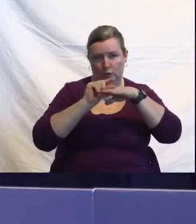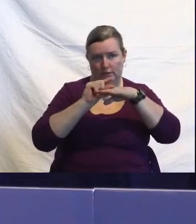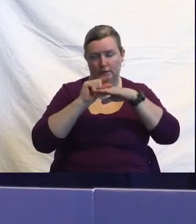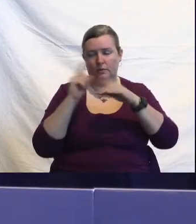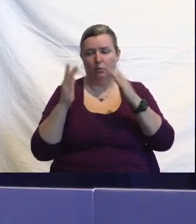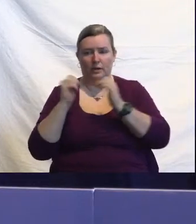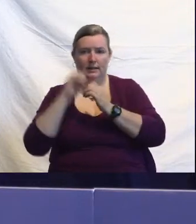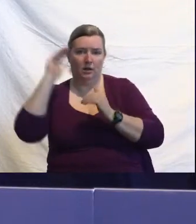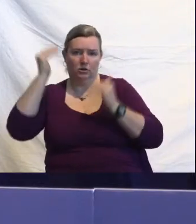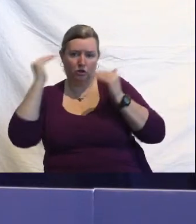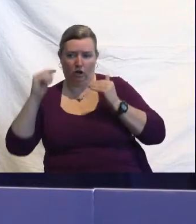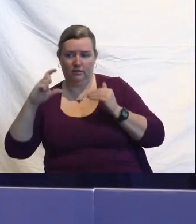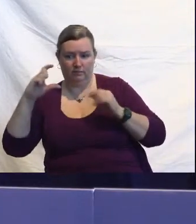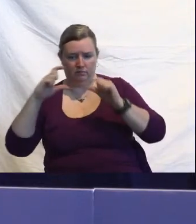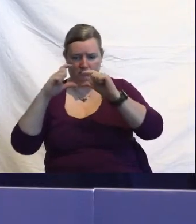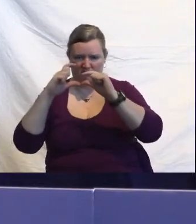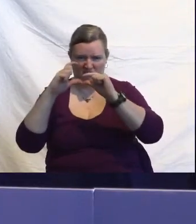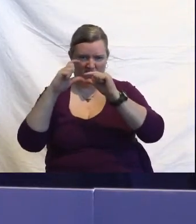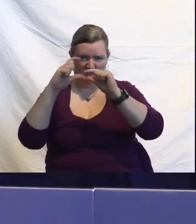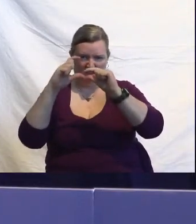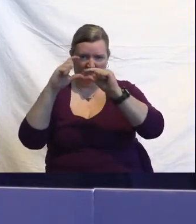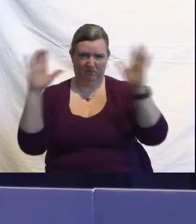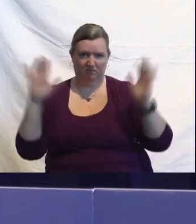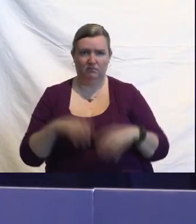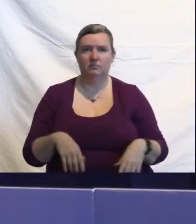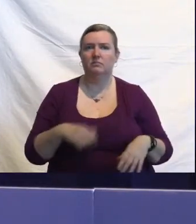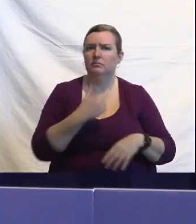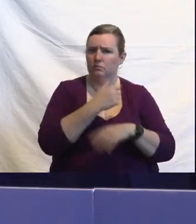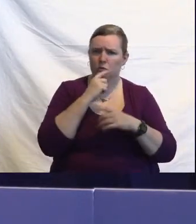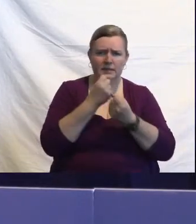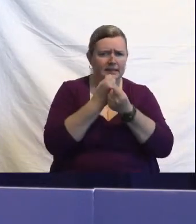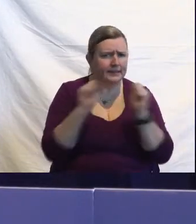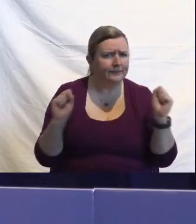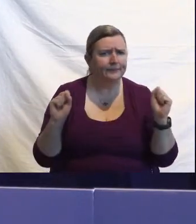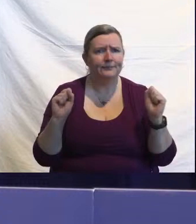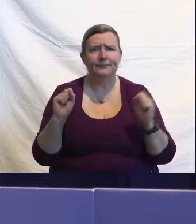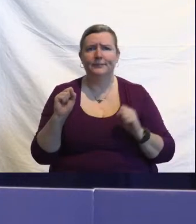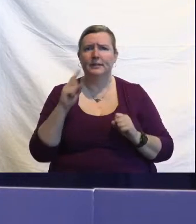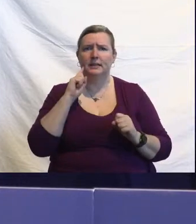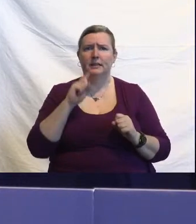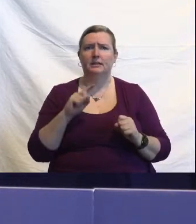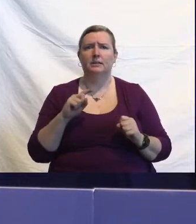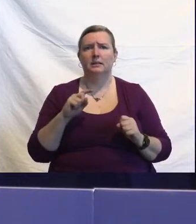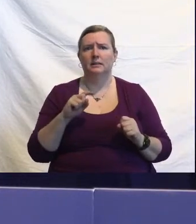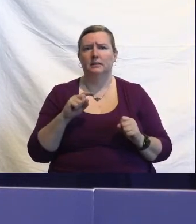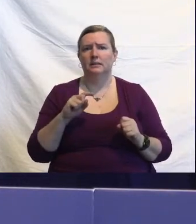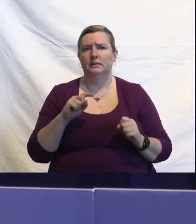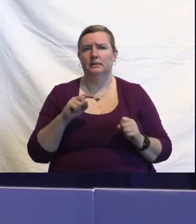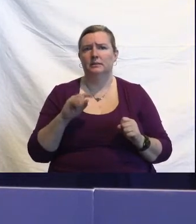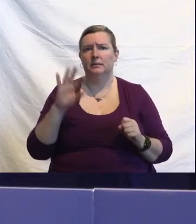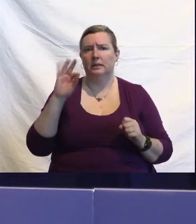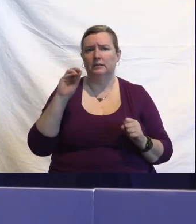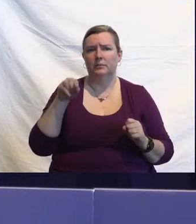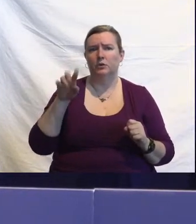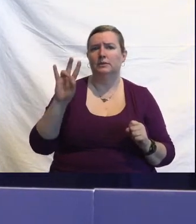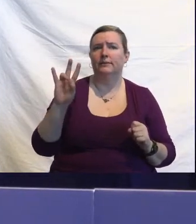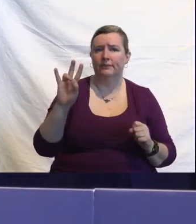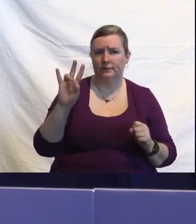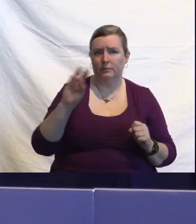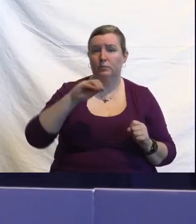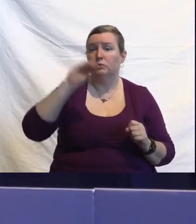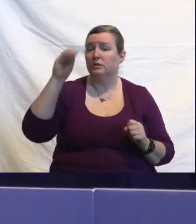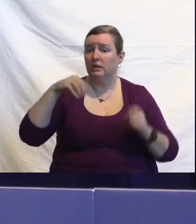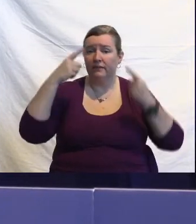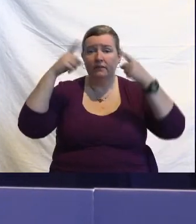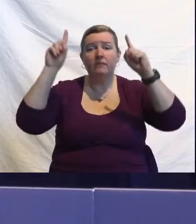Administration has shown the vaccine to be safe and 90.7% effective in preventing COVID-19 in